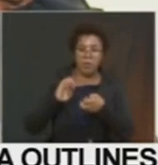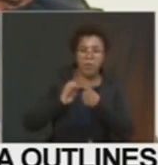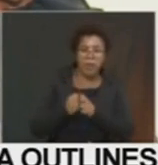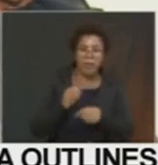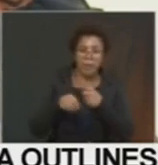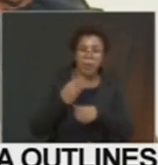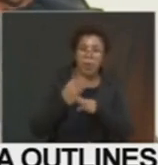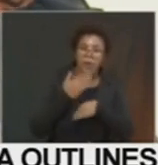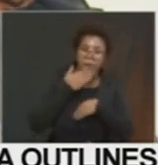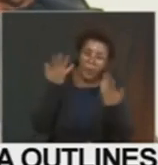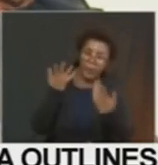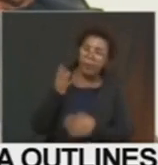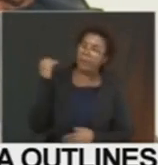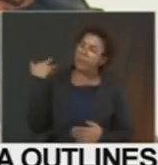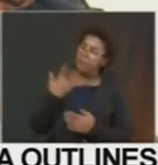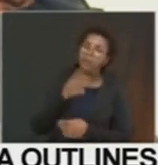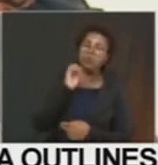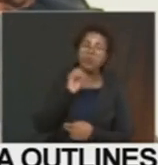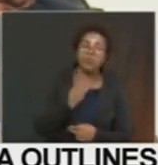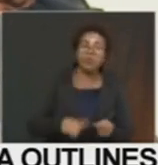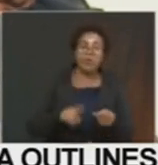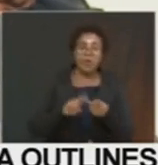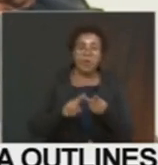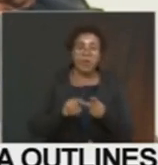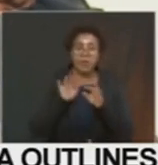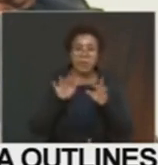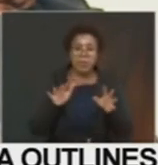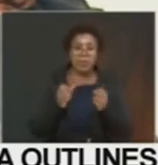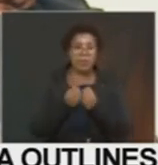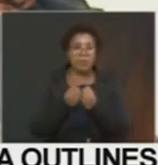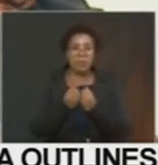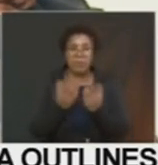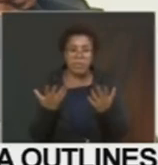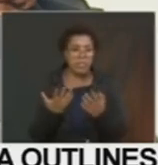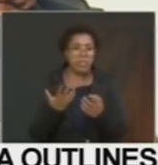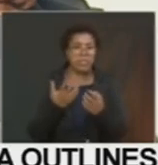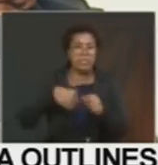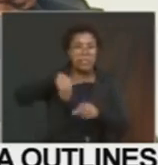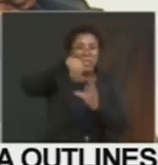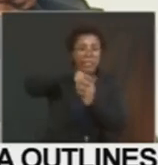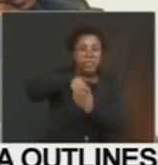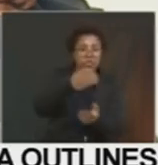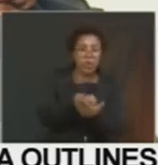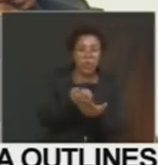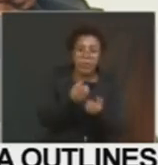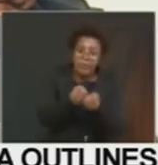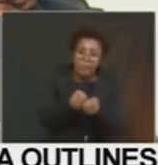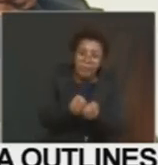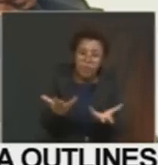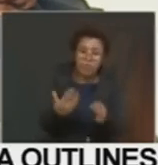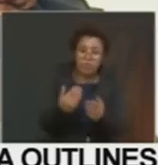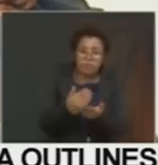the exclusion of the majority of the people from the mainstream of our economy. That